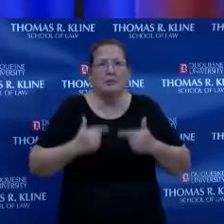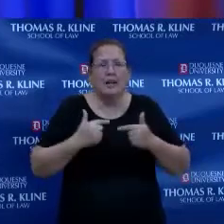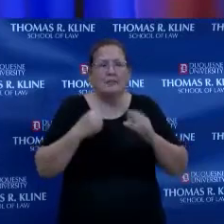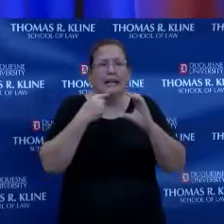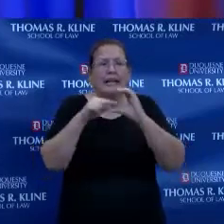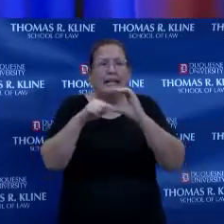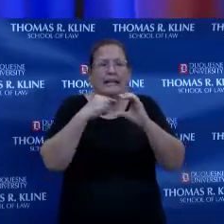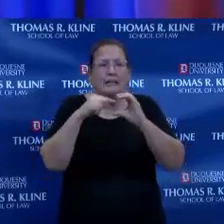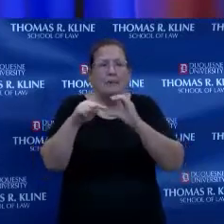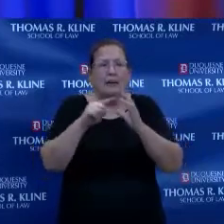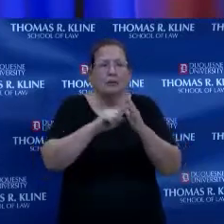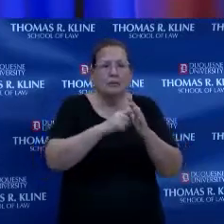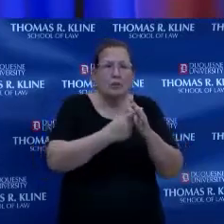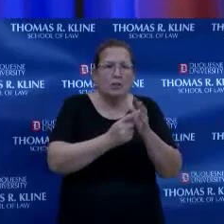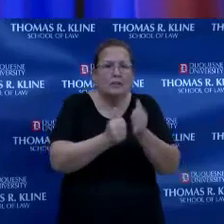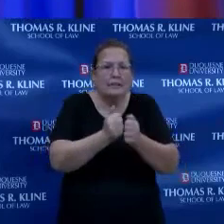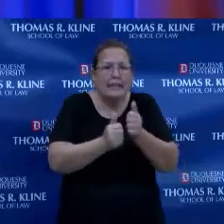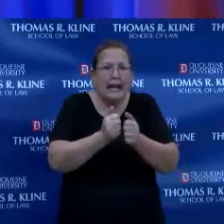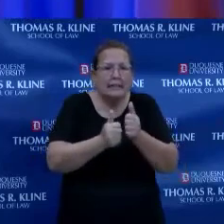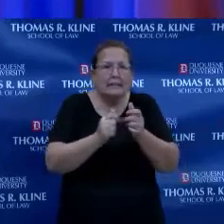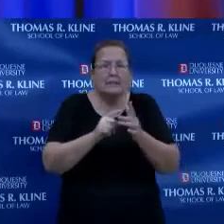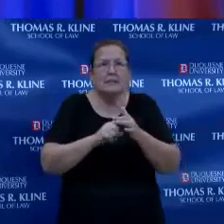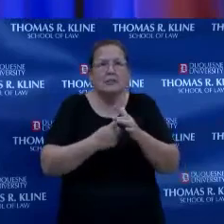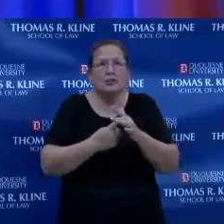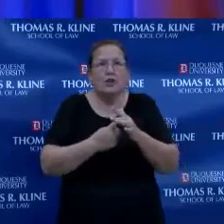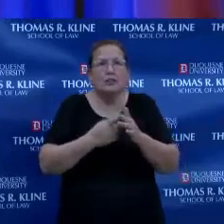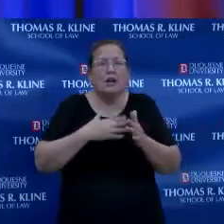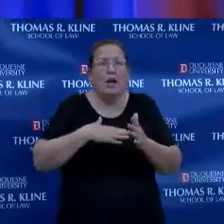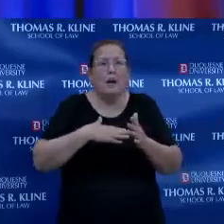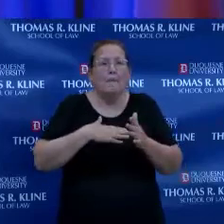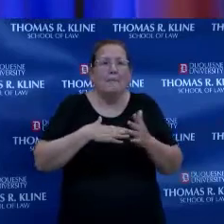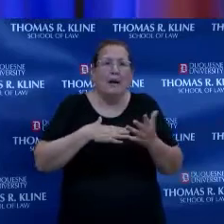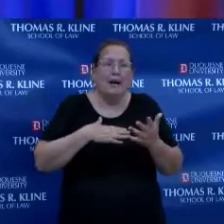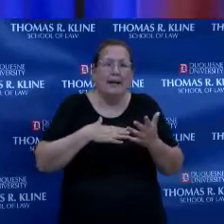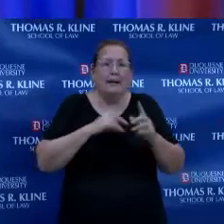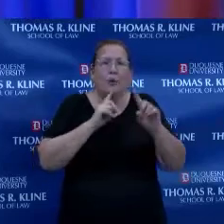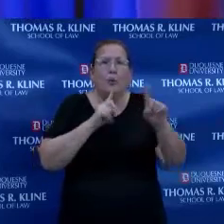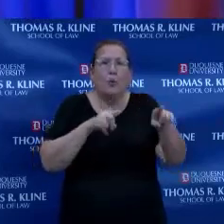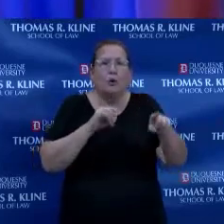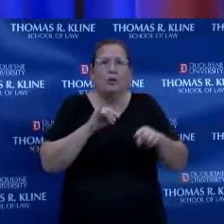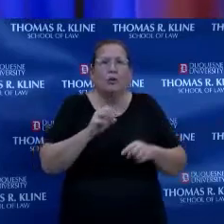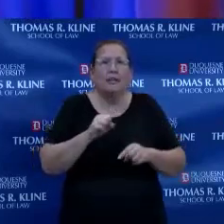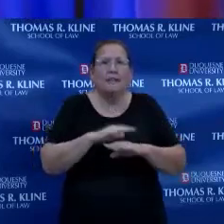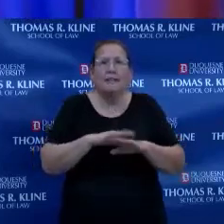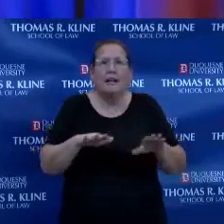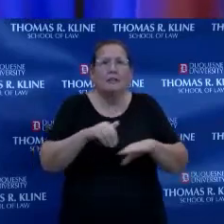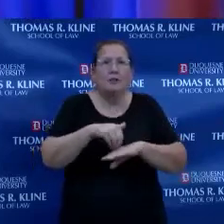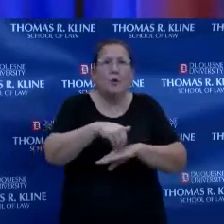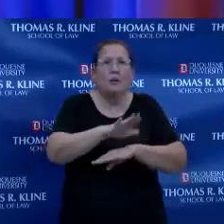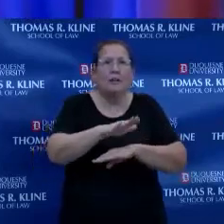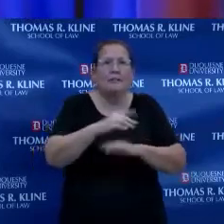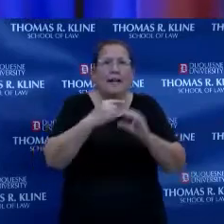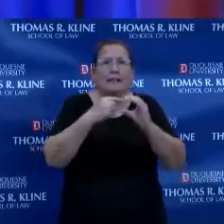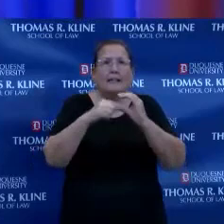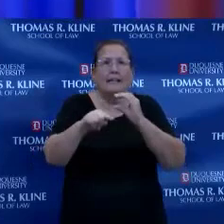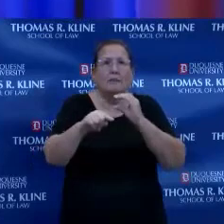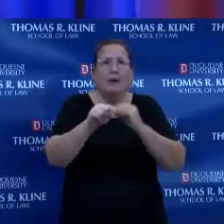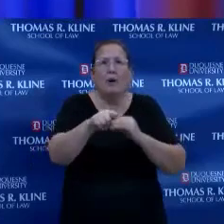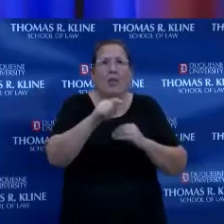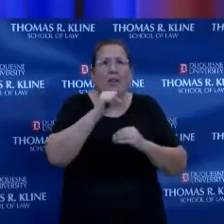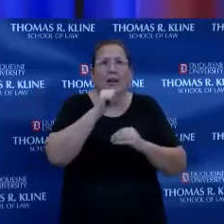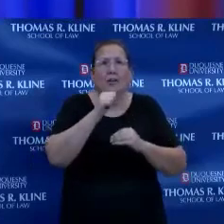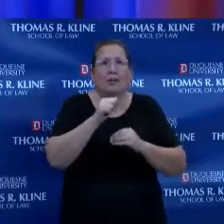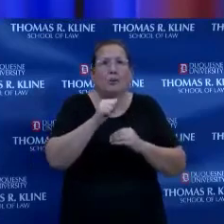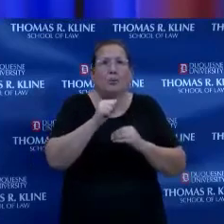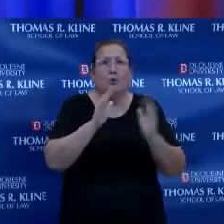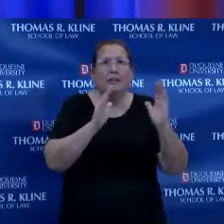starts, and text. My prescription, don't send an email that you would not expect to